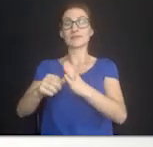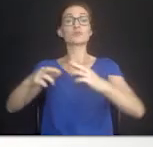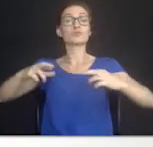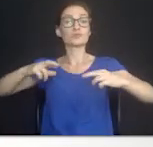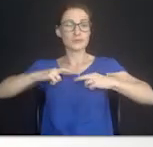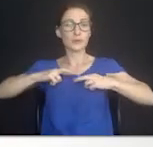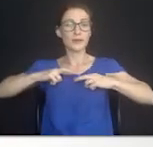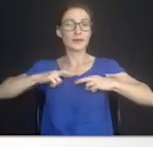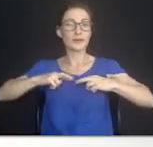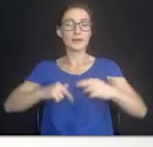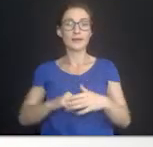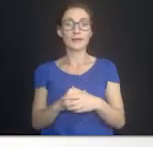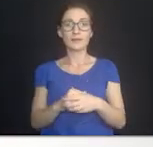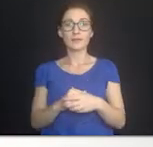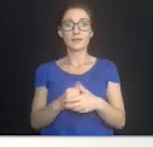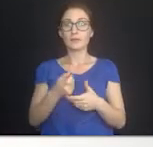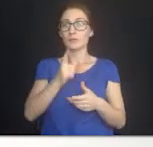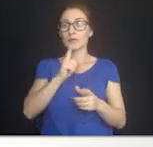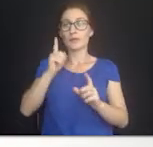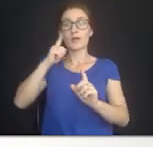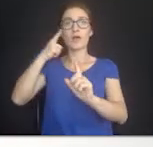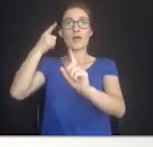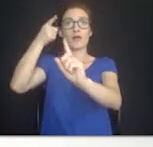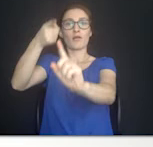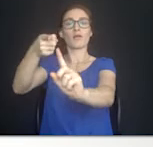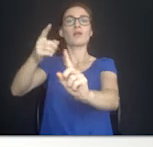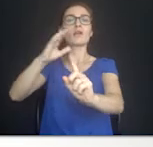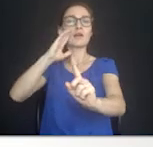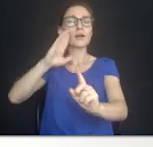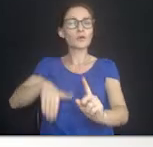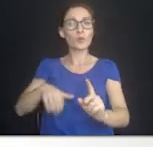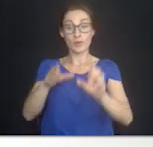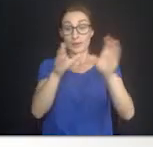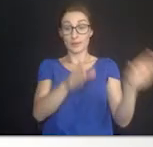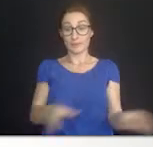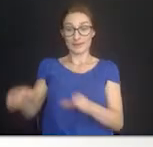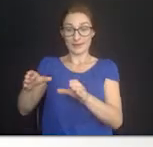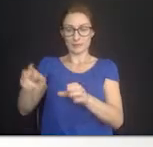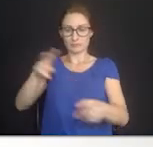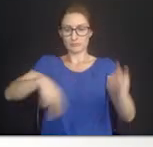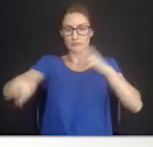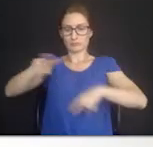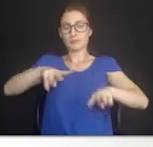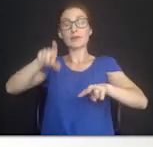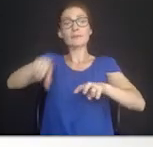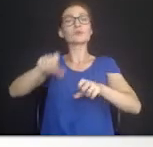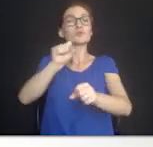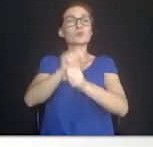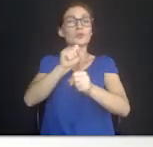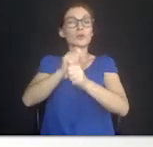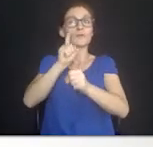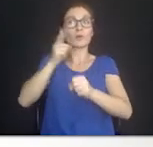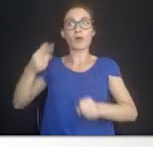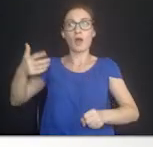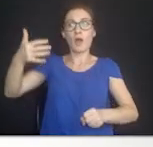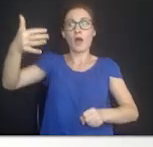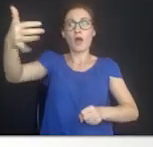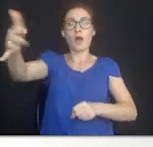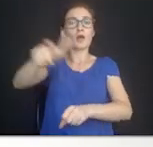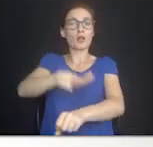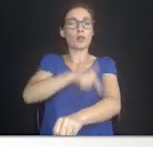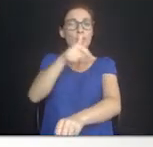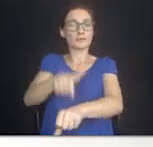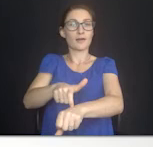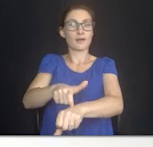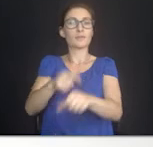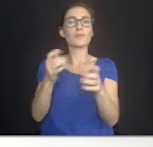the day, I know when I look at a plan, I have to make sure that it works for a really long time. And that means I need to make sure that parents